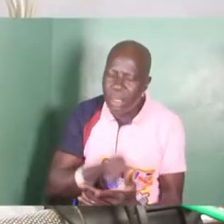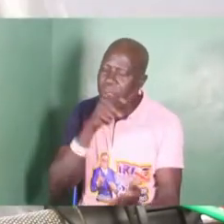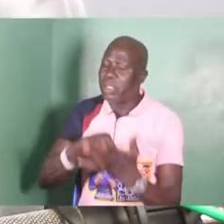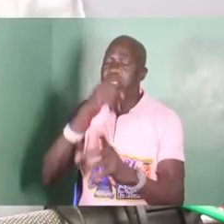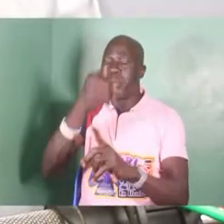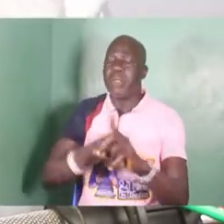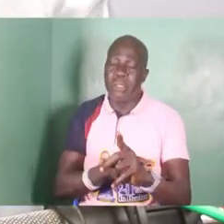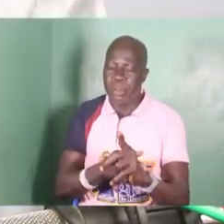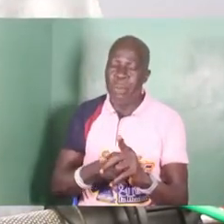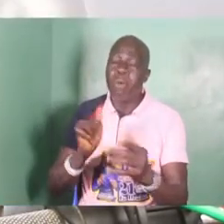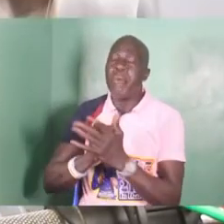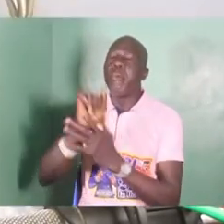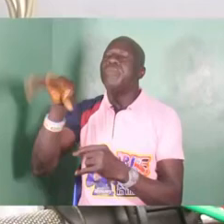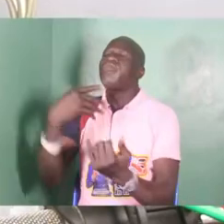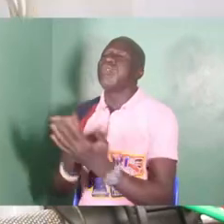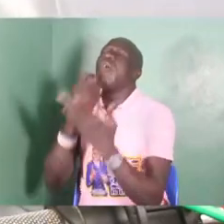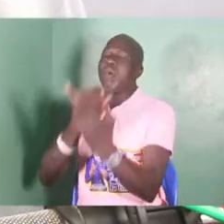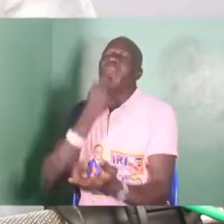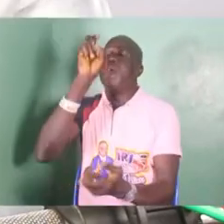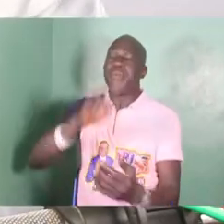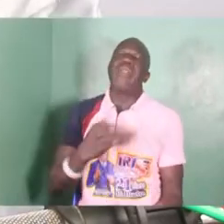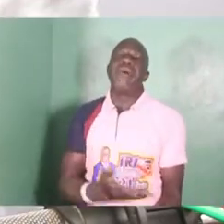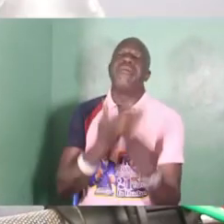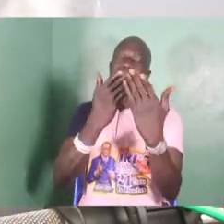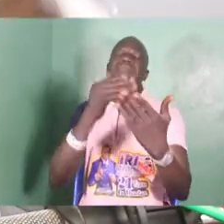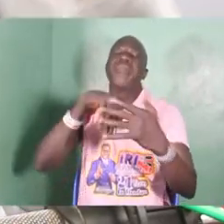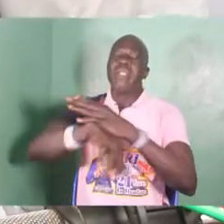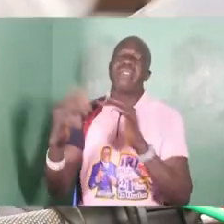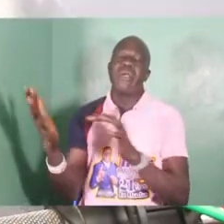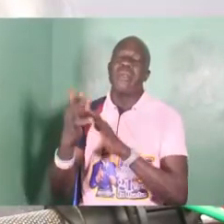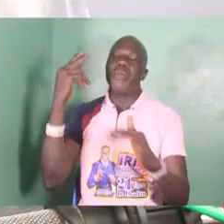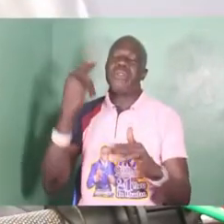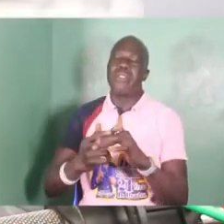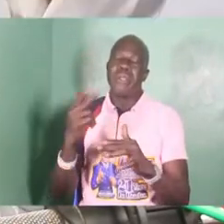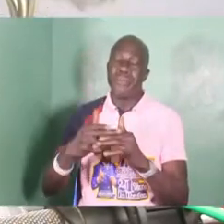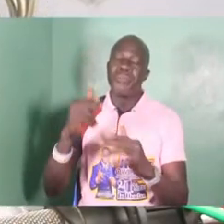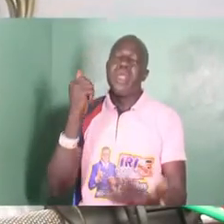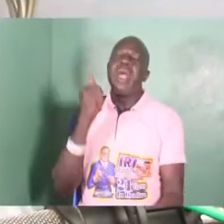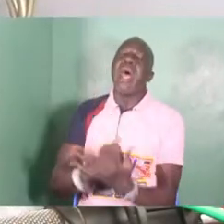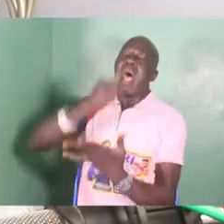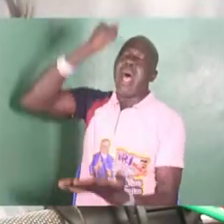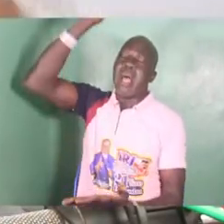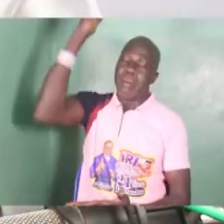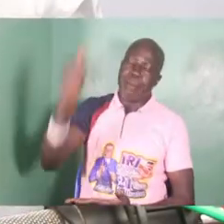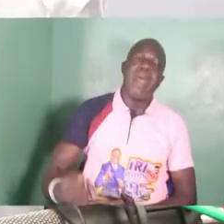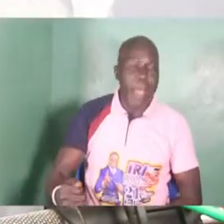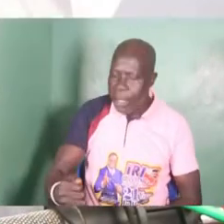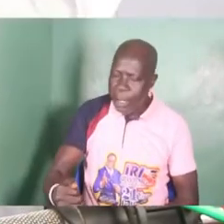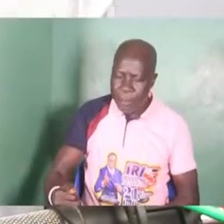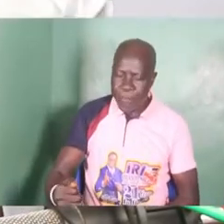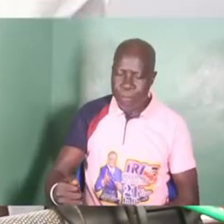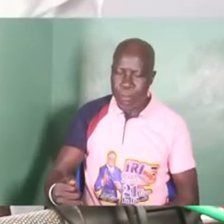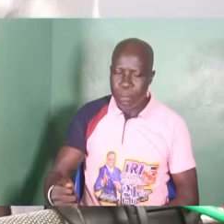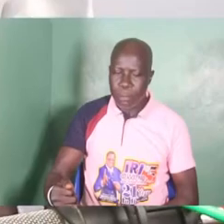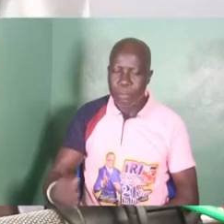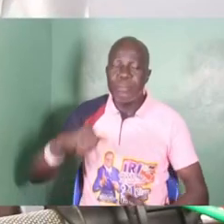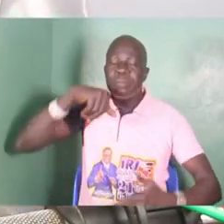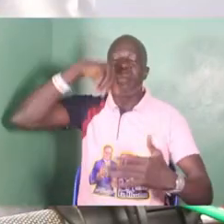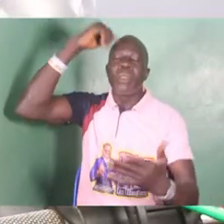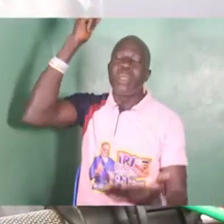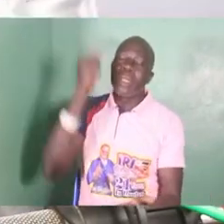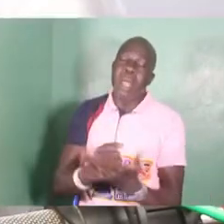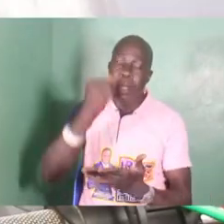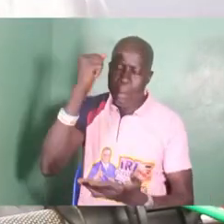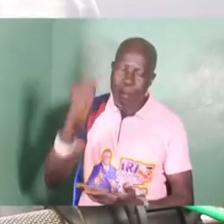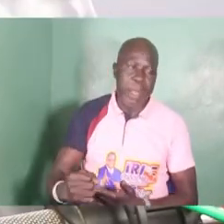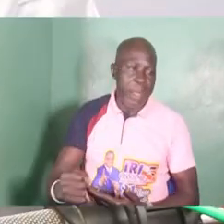just more. You're coming out free. In the name of Jesus. In the name of Jesus. In the